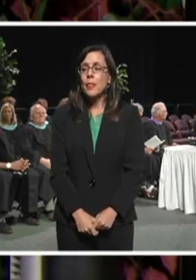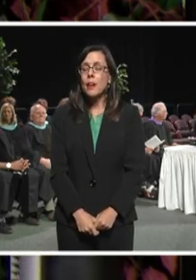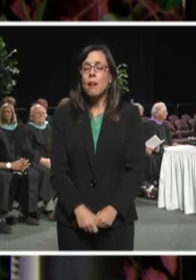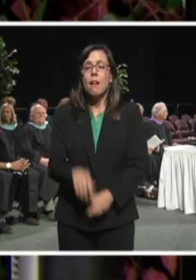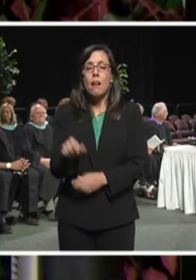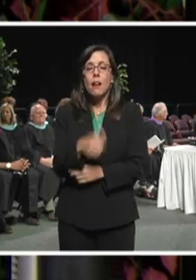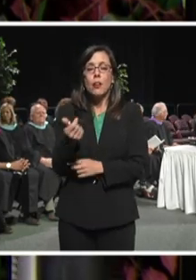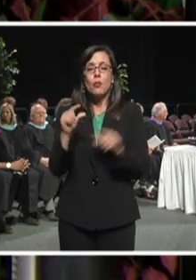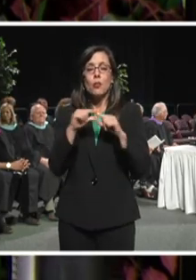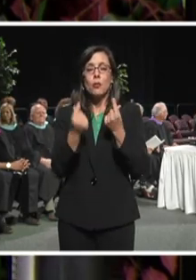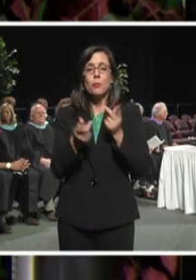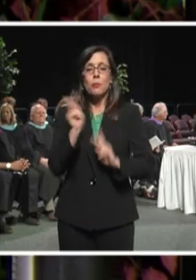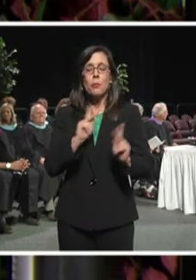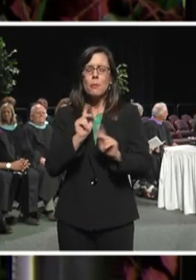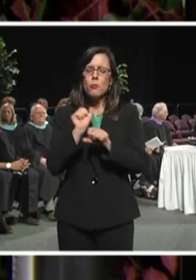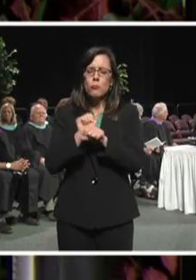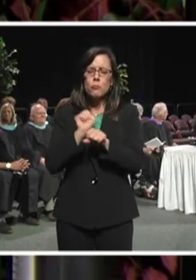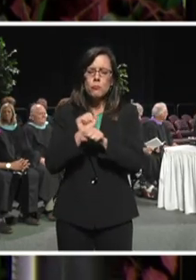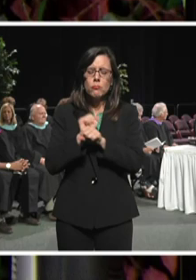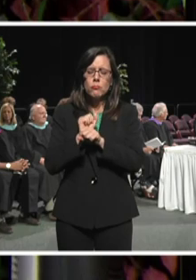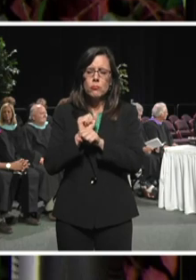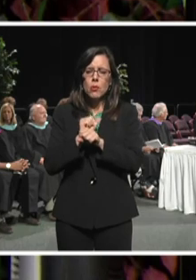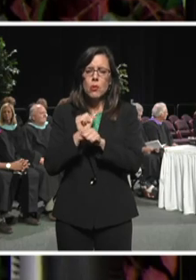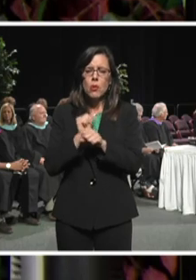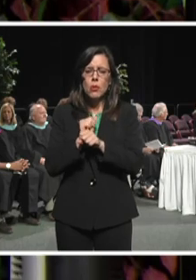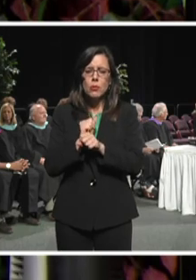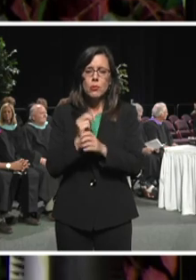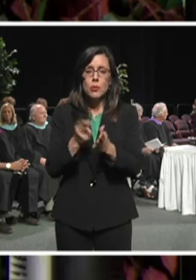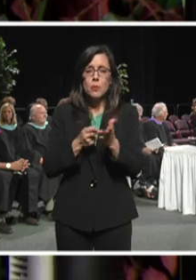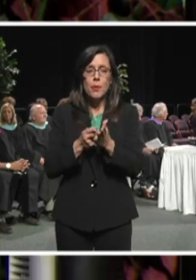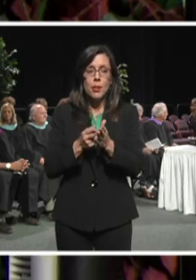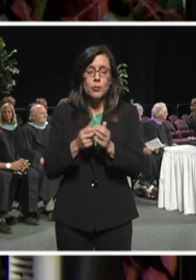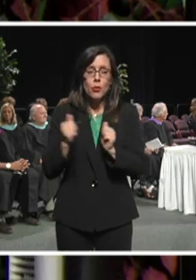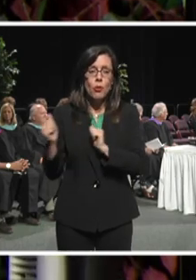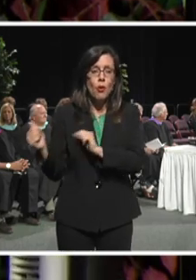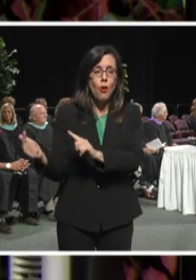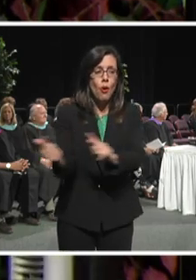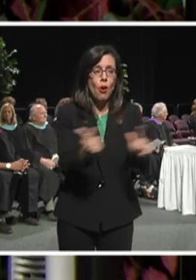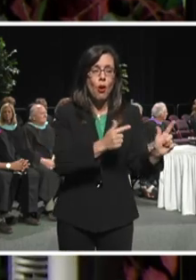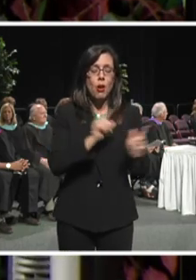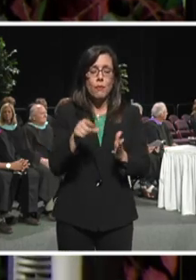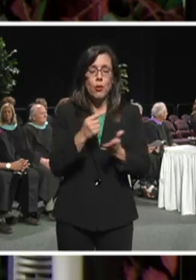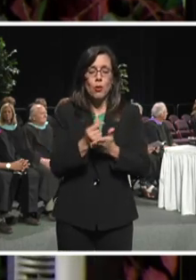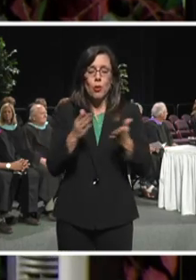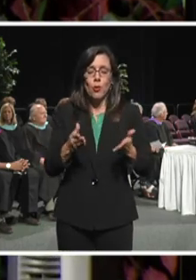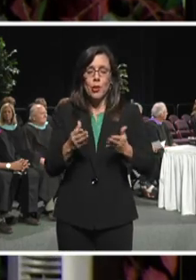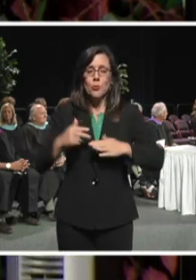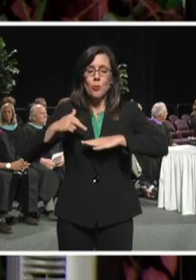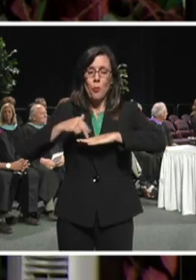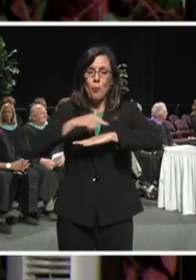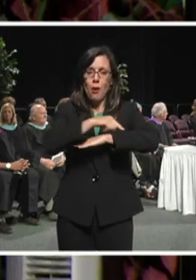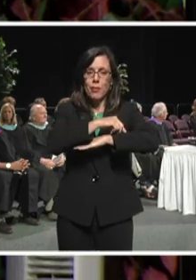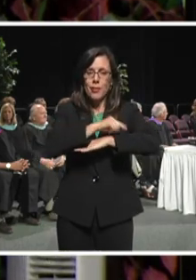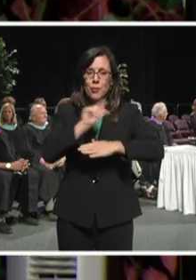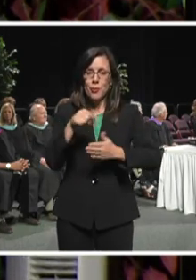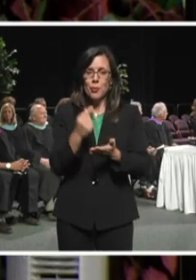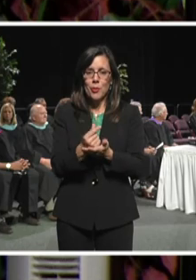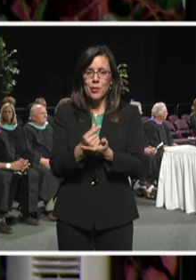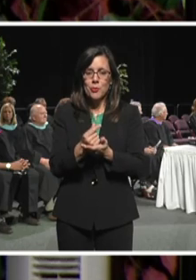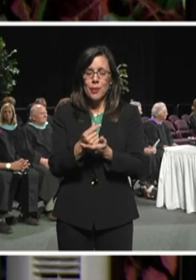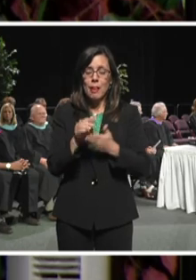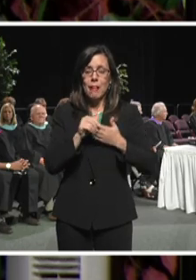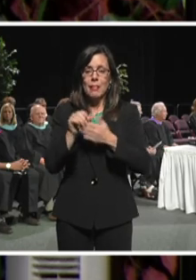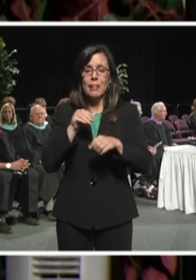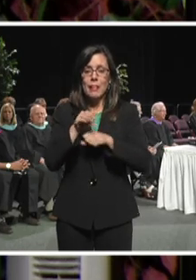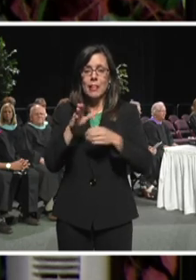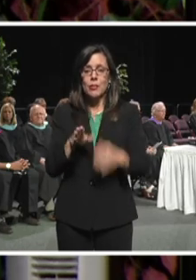Another group of people who have worked hard to make sure that we have all of our graduates walking the stage, lead counselor,